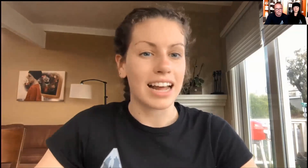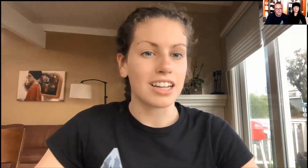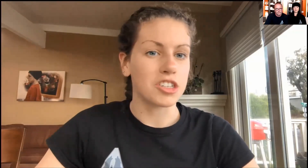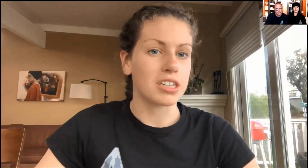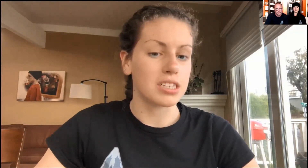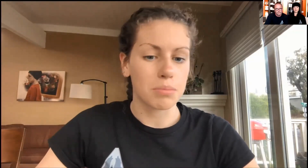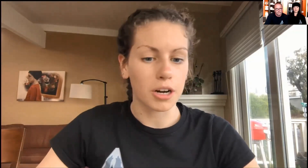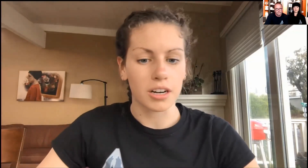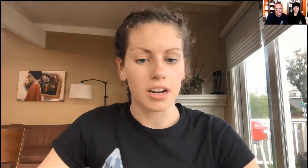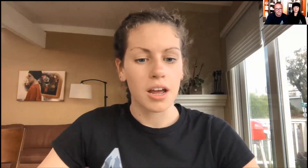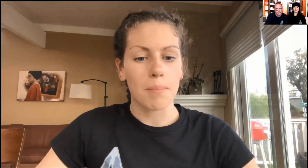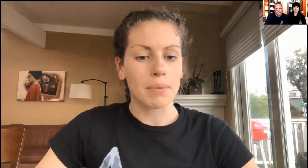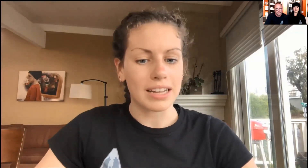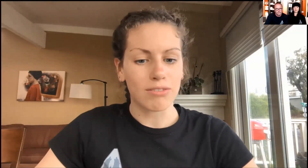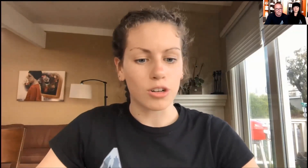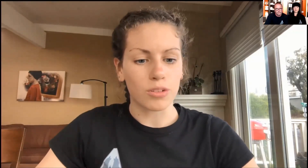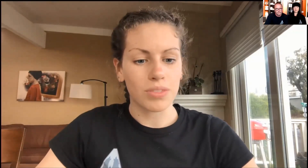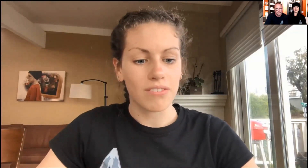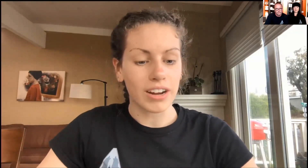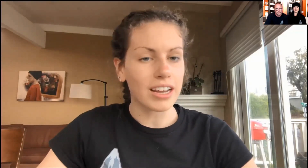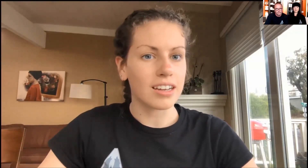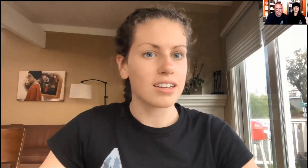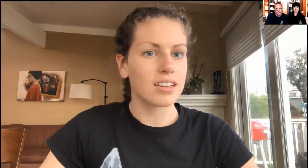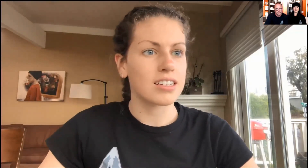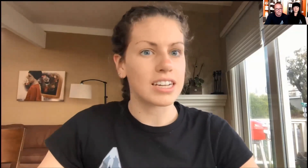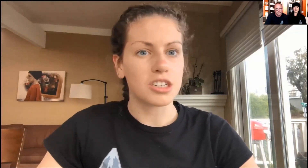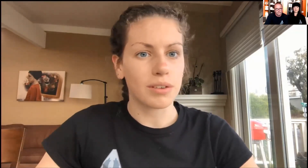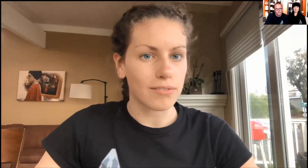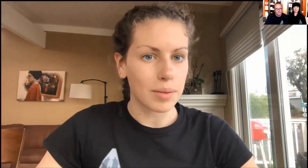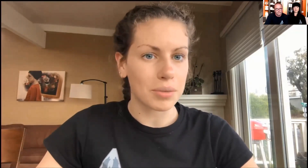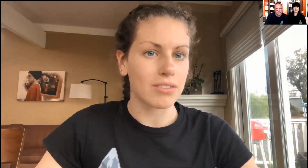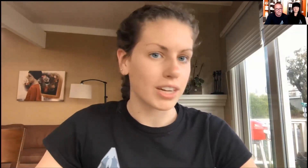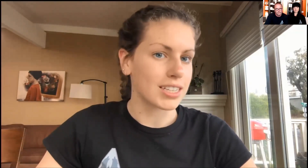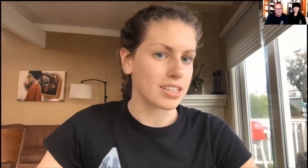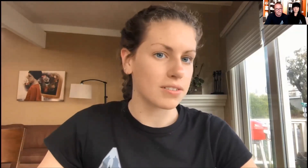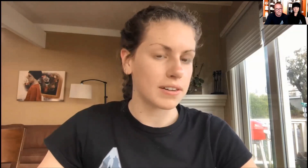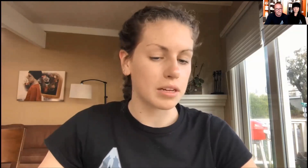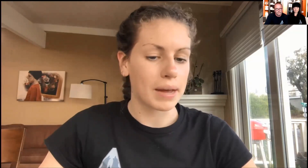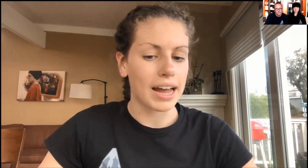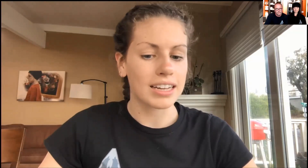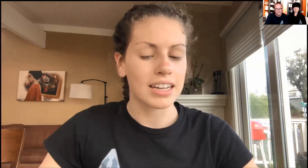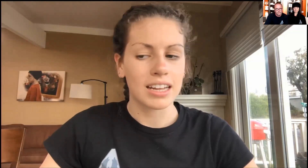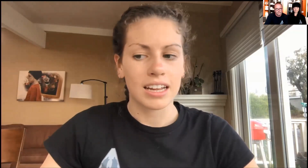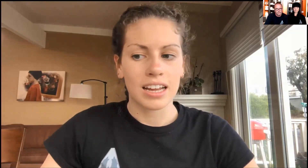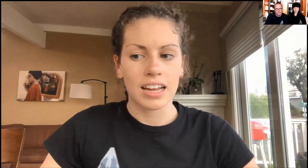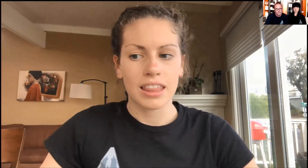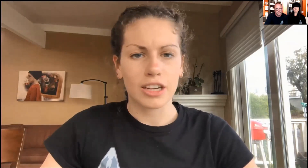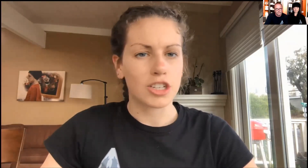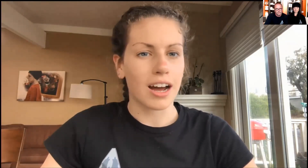these intelligent, smart, playful, very centered around family, very centered around the pack.